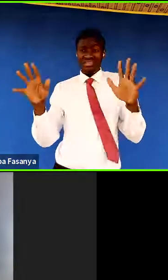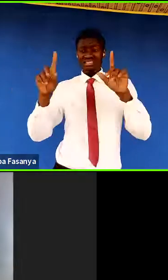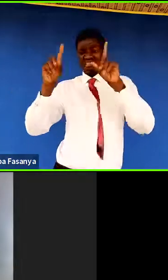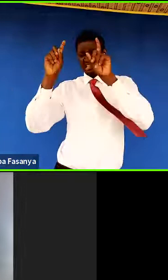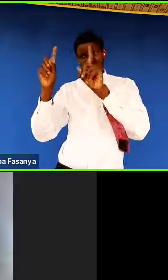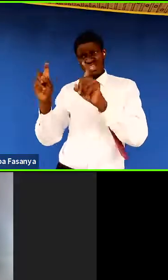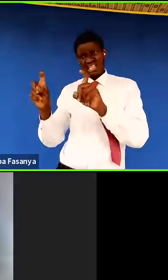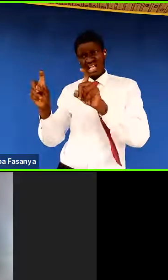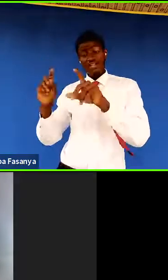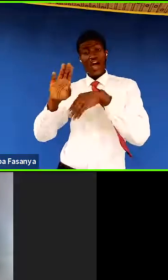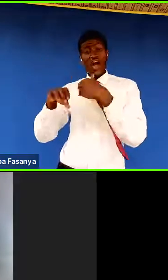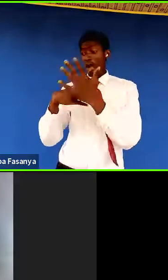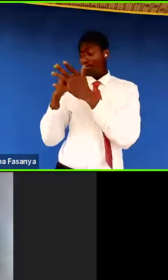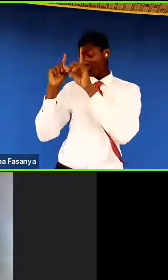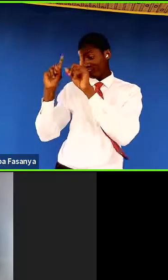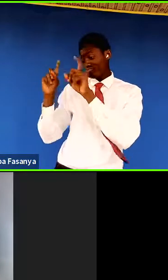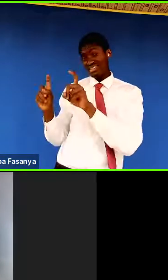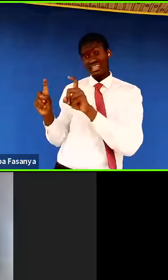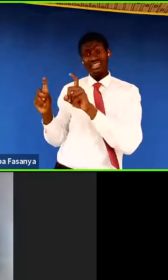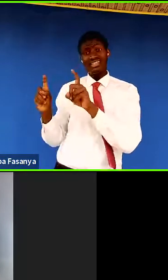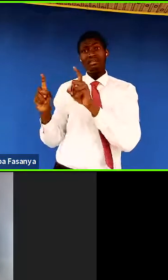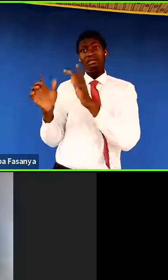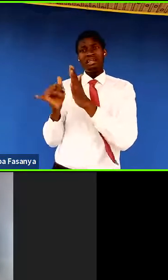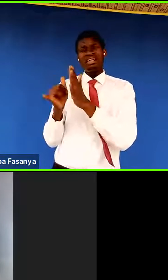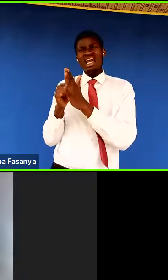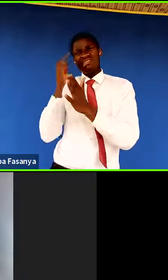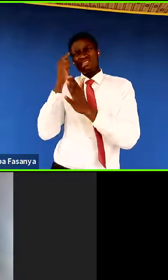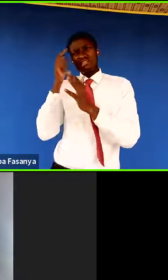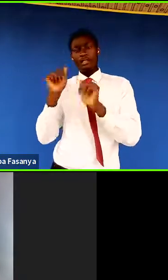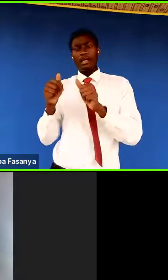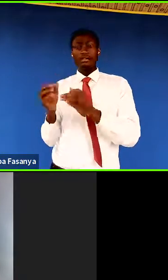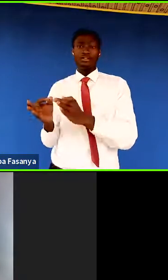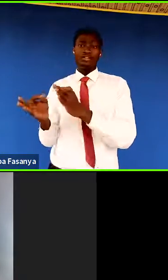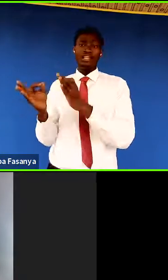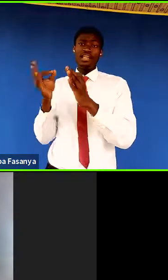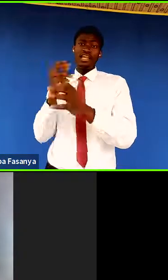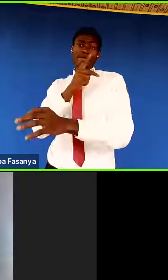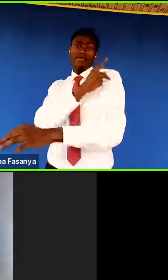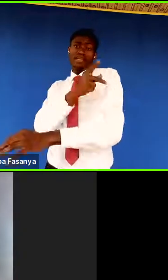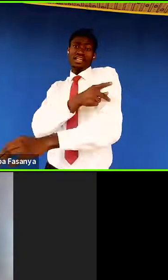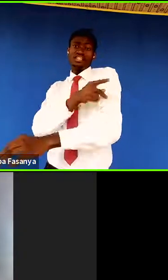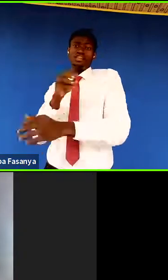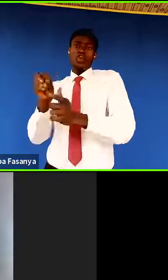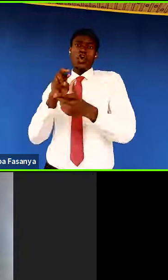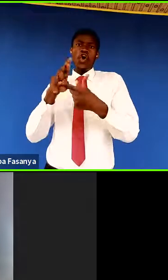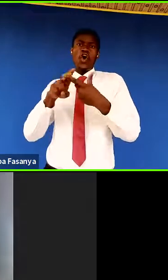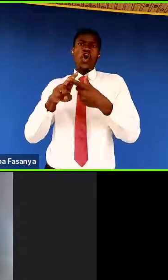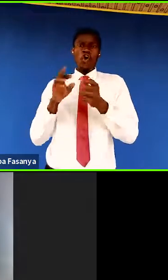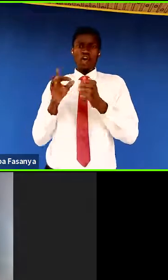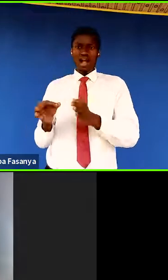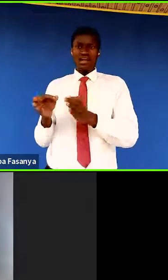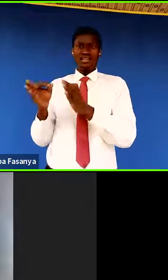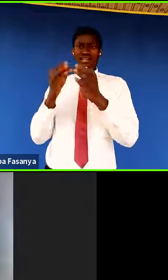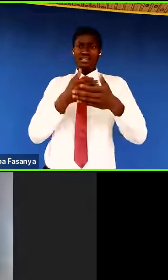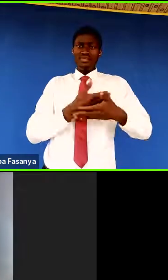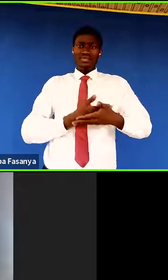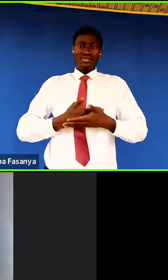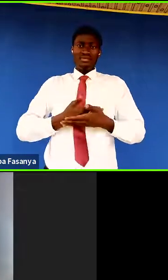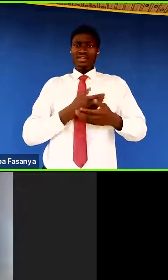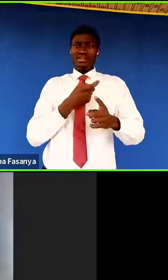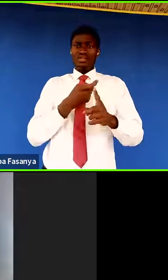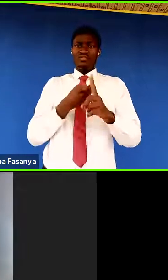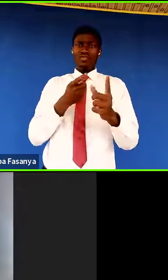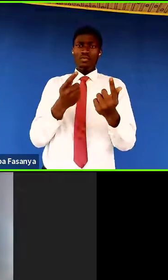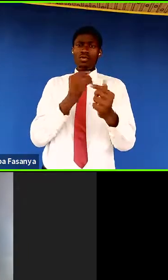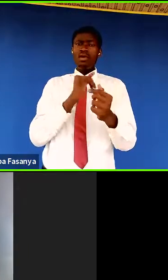could delay pregnancy or delay the babies from coming, the doctors agree that